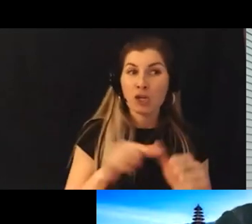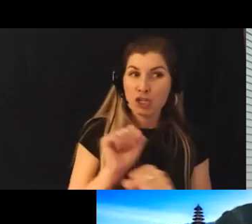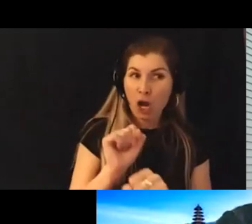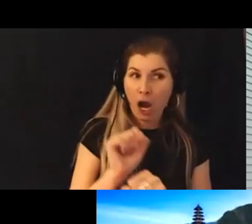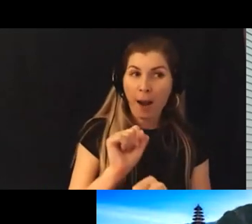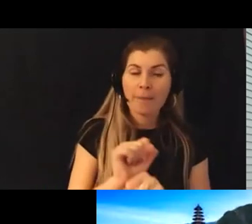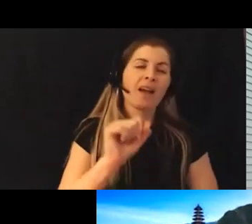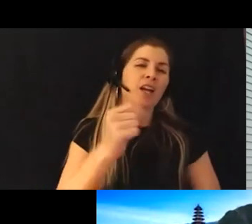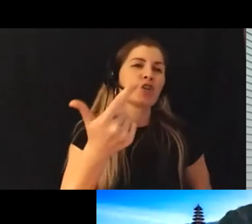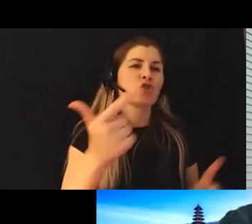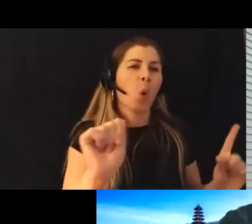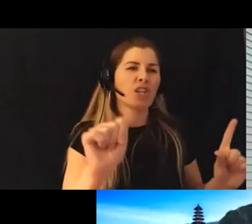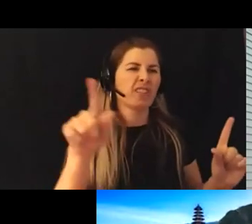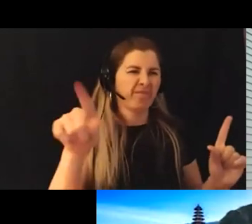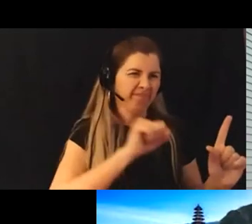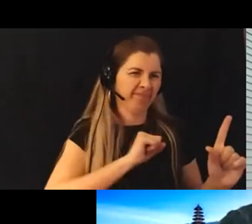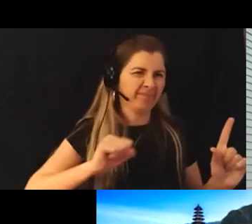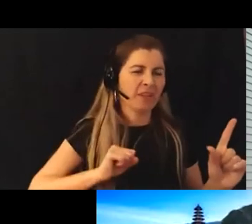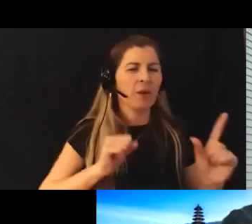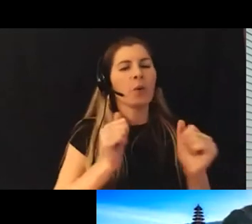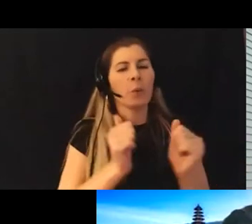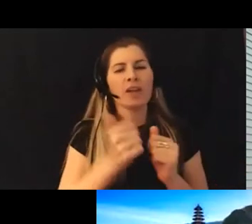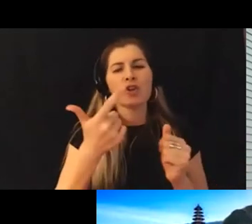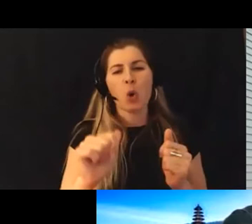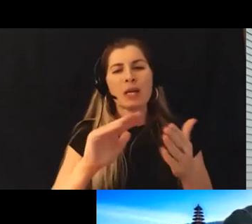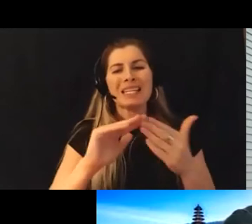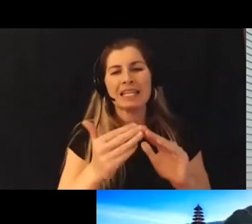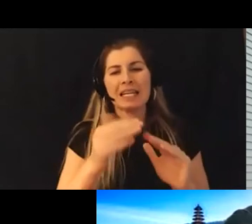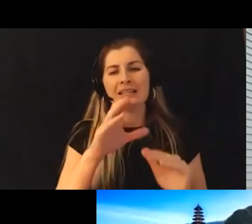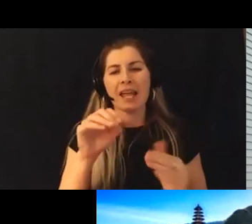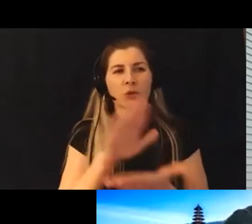Georgia with an organization called Georgia Cities and Schools. It's